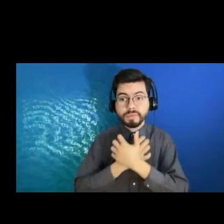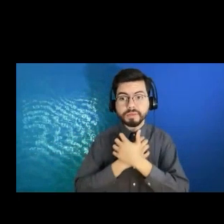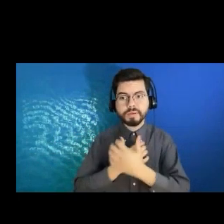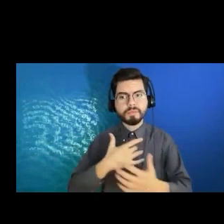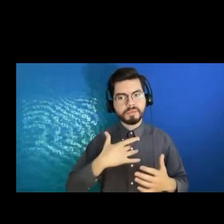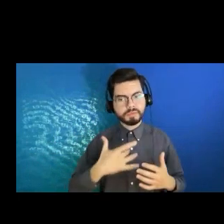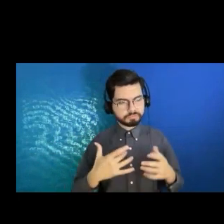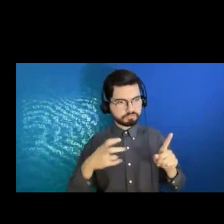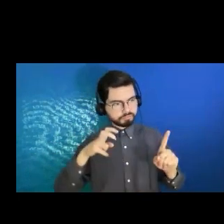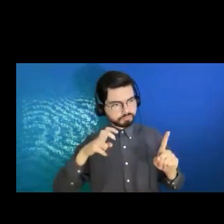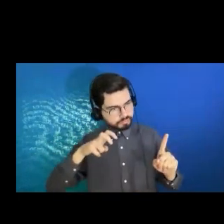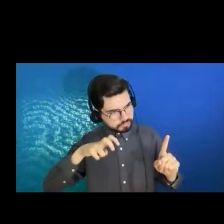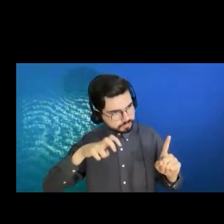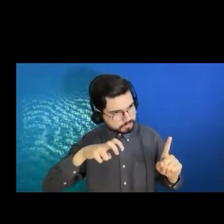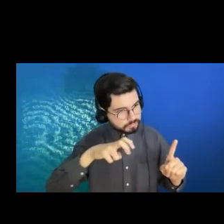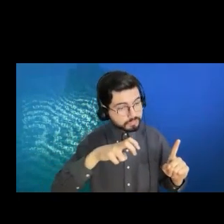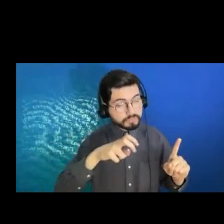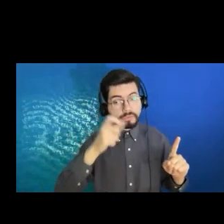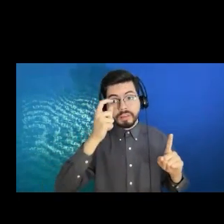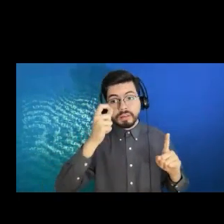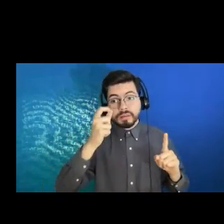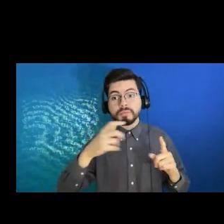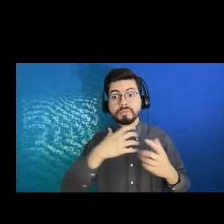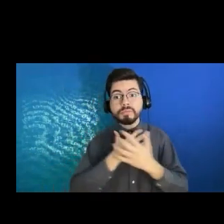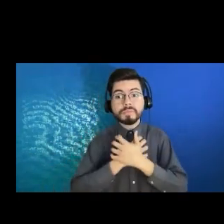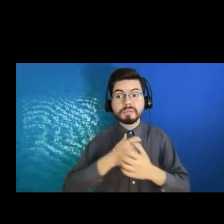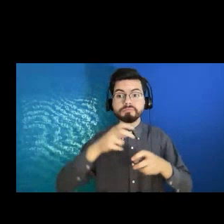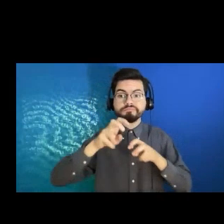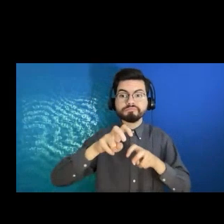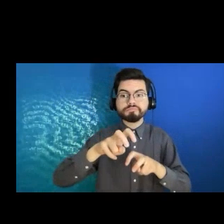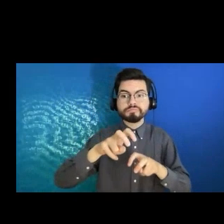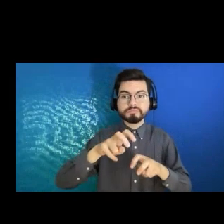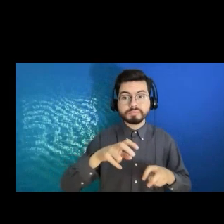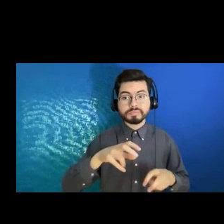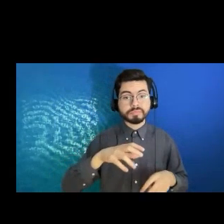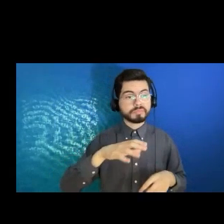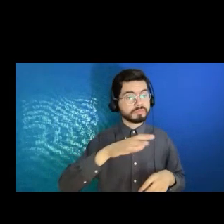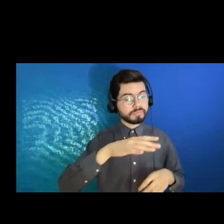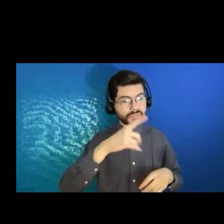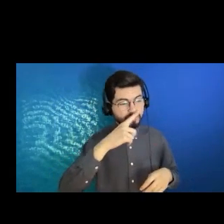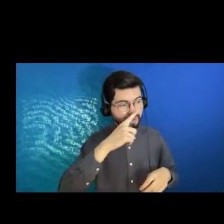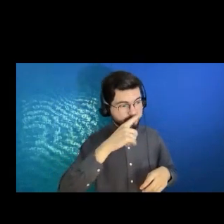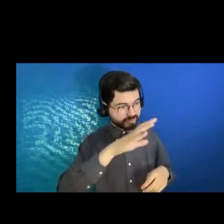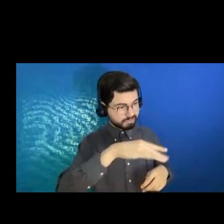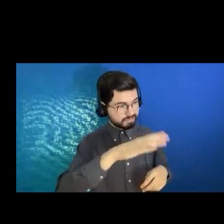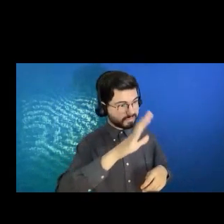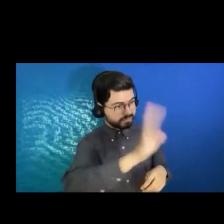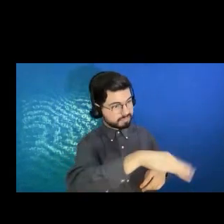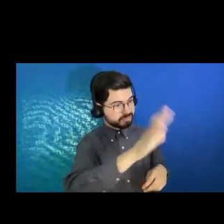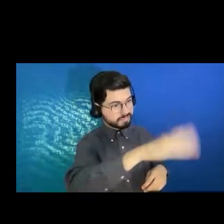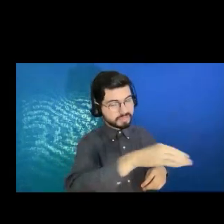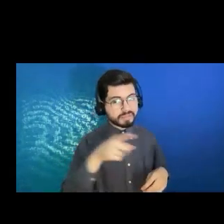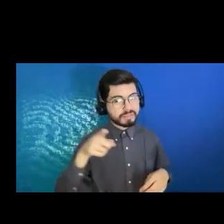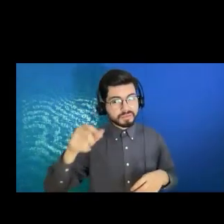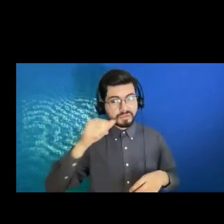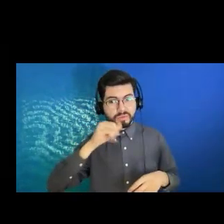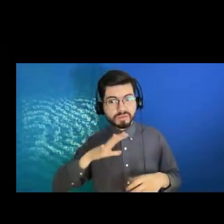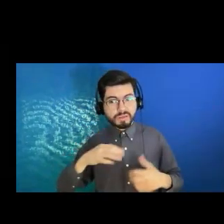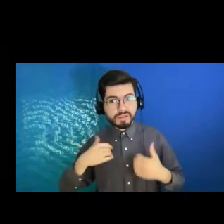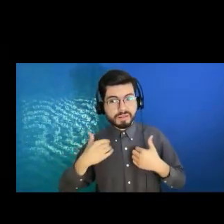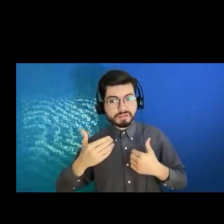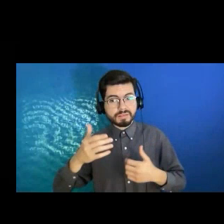distances, and then at any bear jam you're at, there'll be some guy, when you ask him to get a little further back because he's 10 yards from a female with cubs, he'll say, "Oh, I